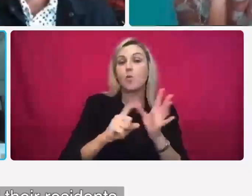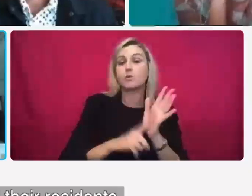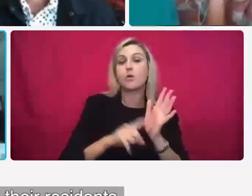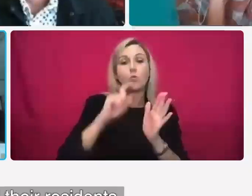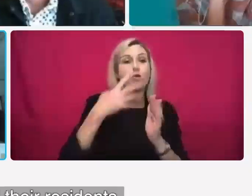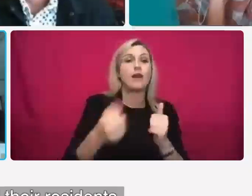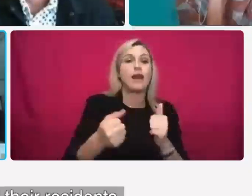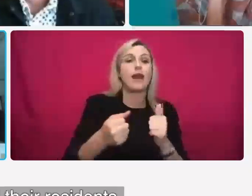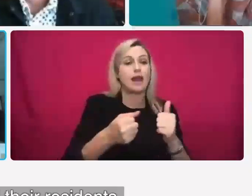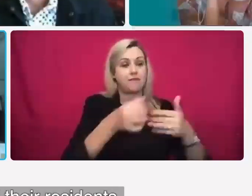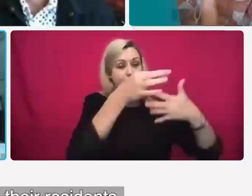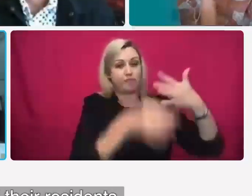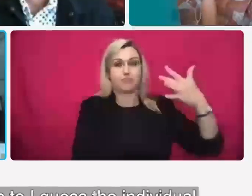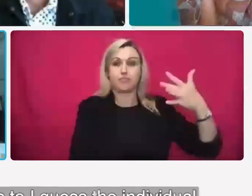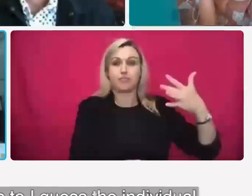all their residents.